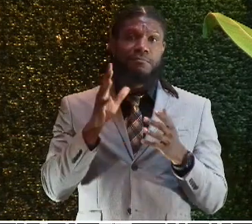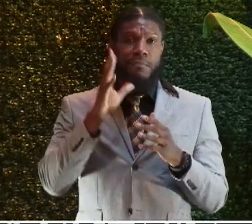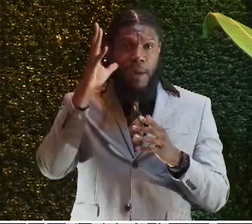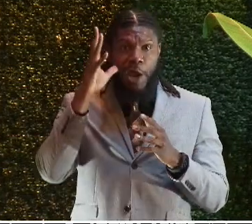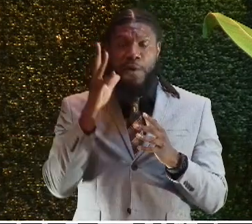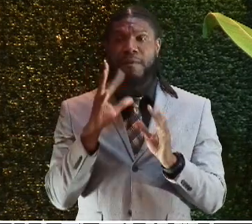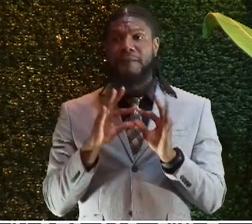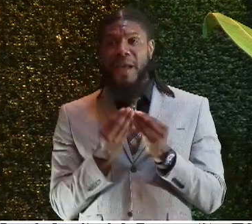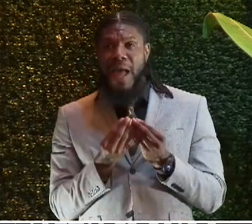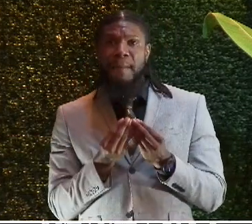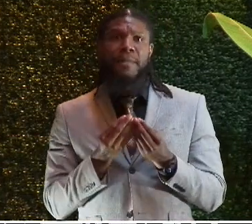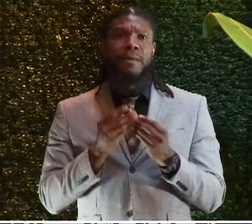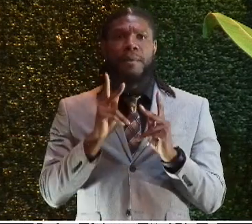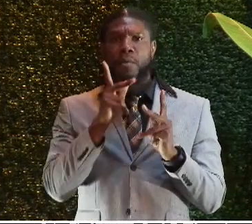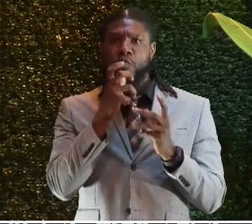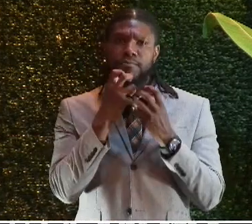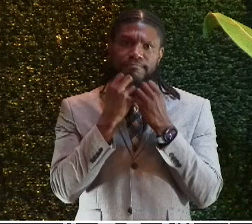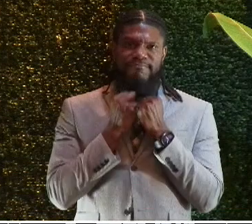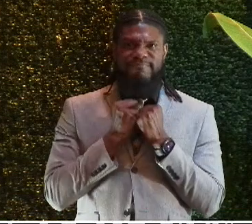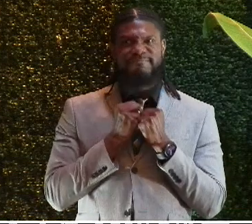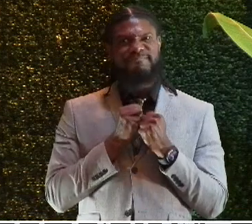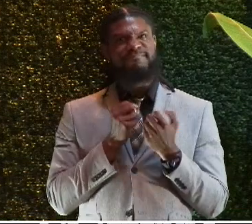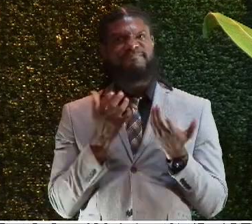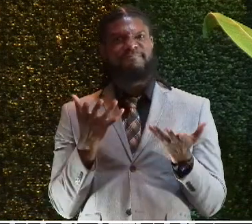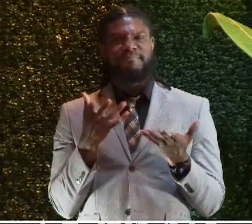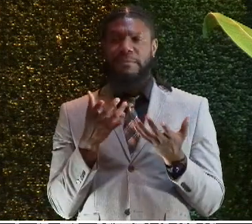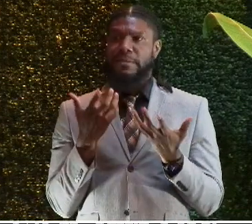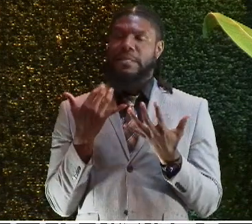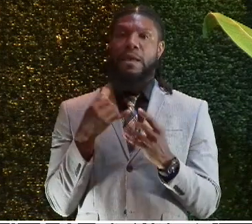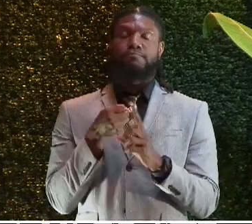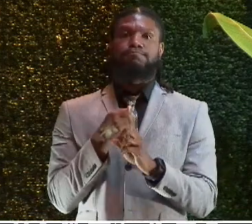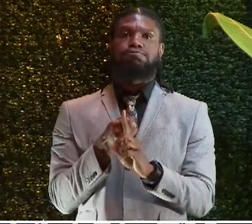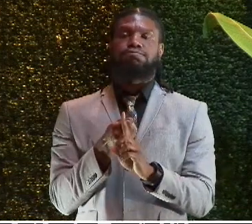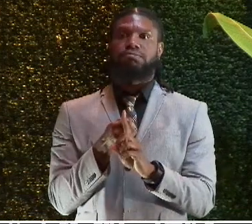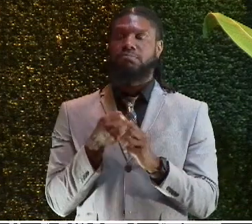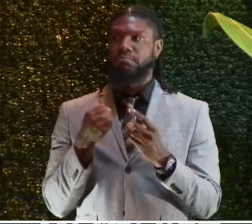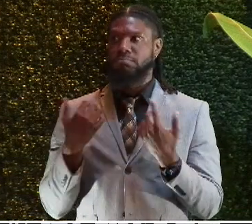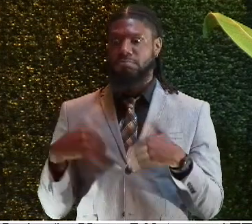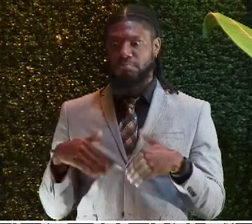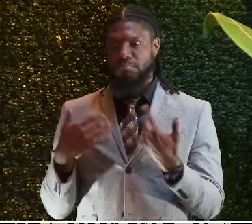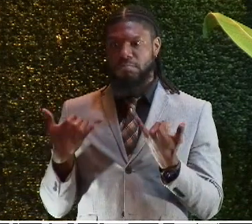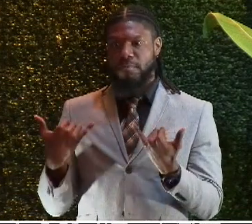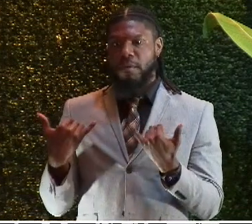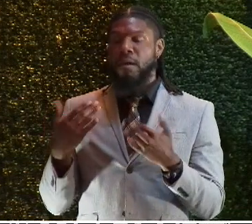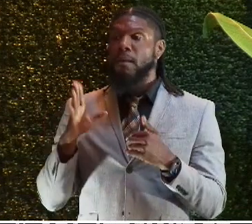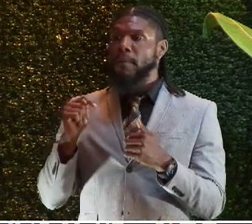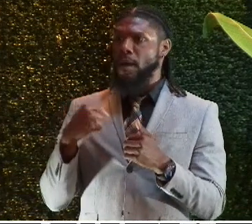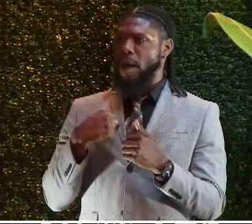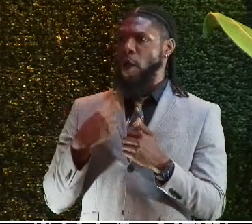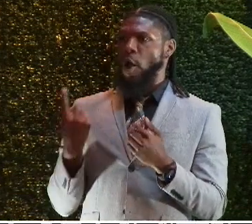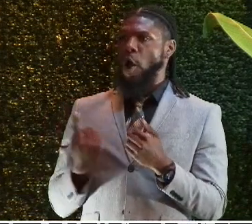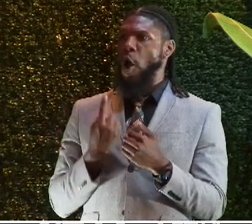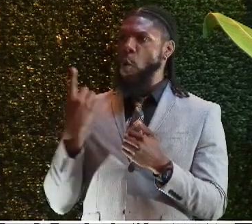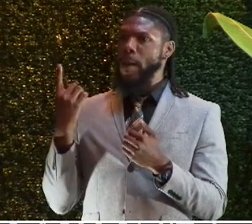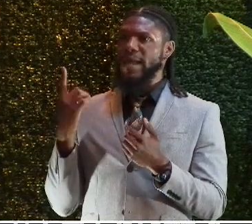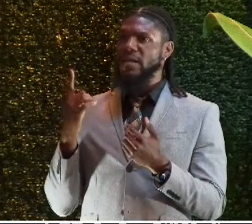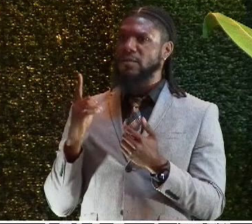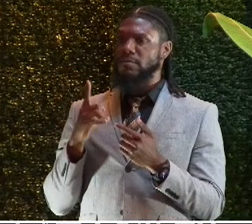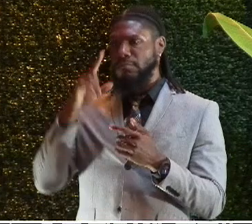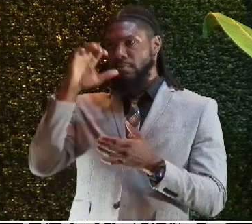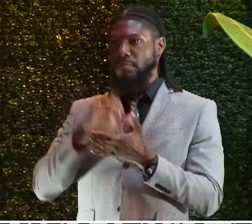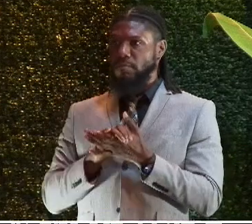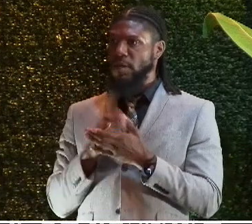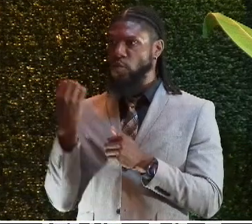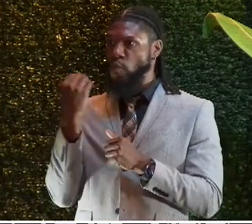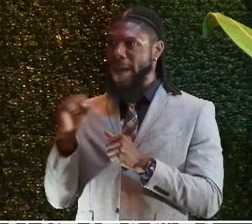so I want you to extend or go deeper into your comments, because I've always asserted as a radical black queer